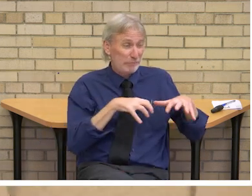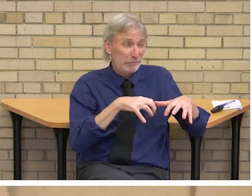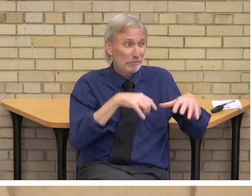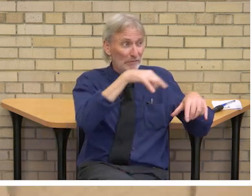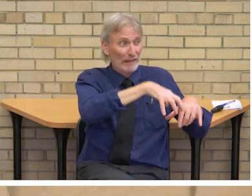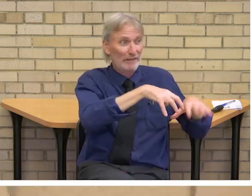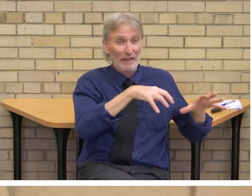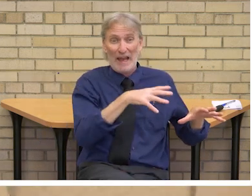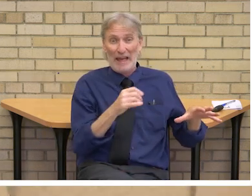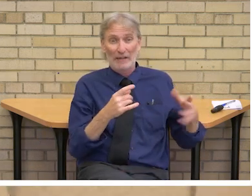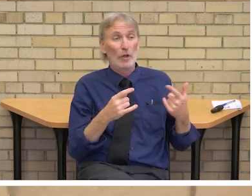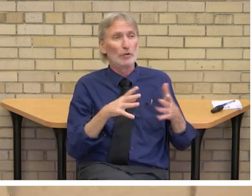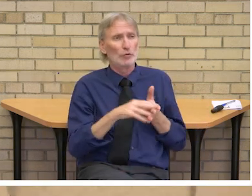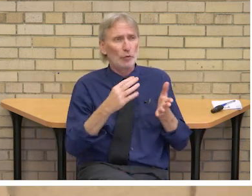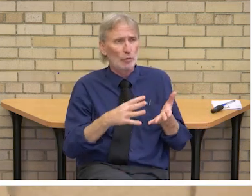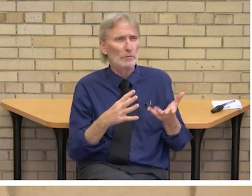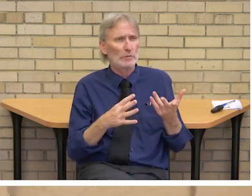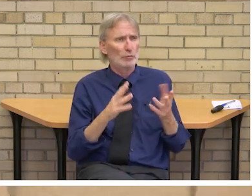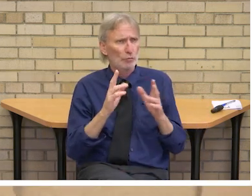student traffic,